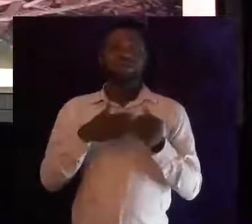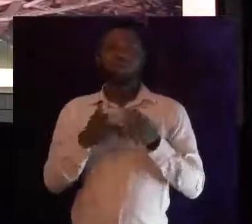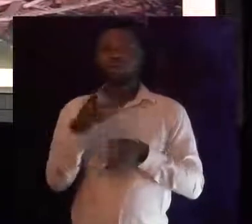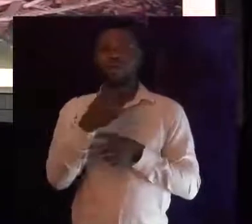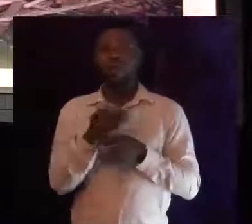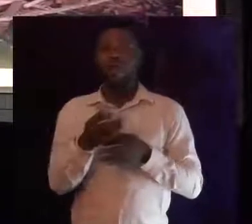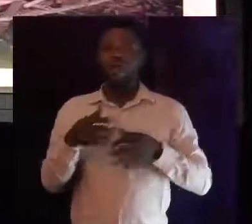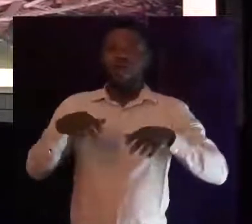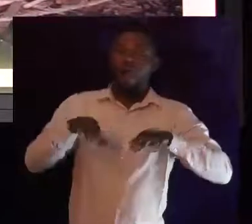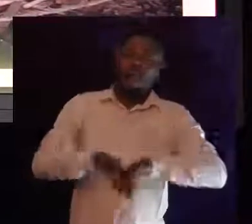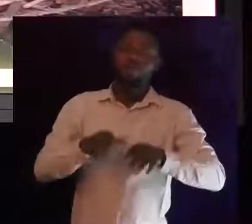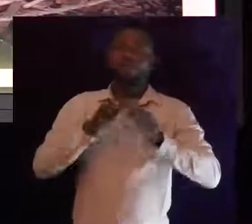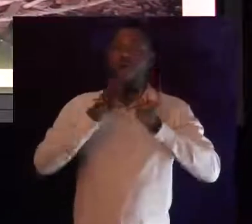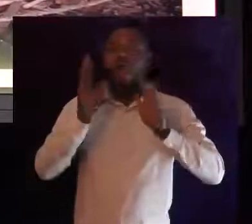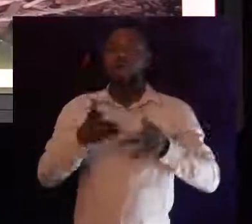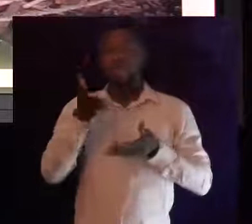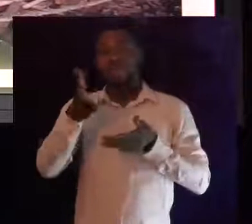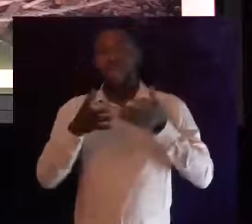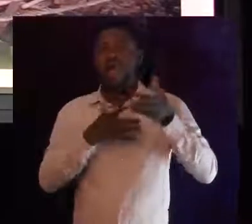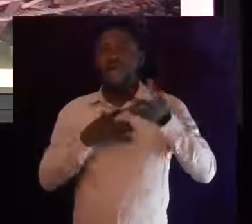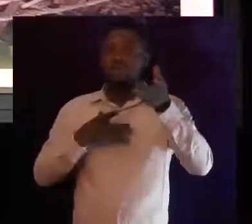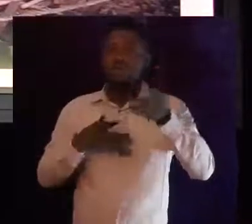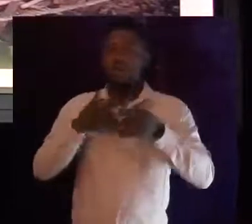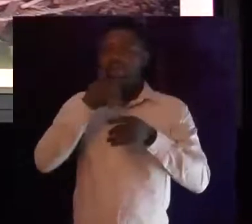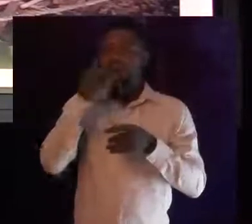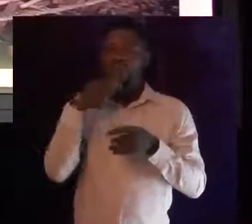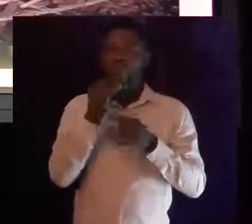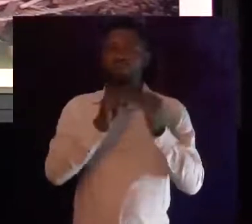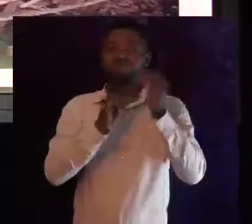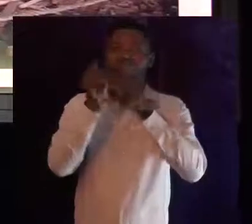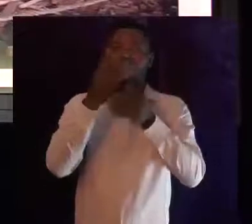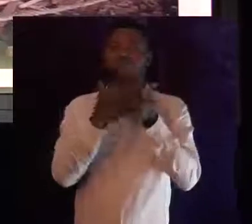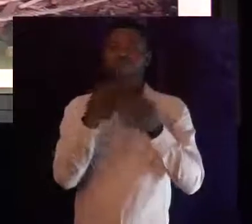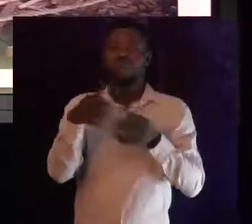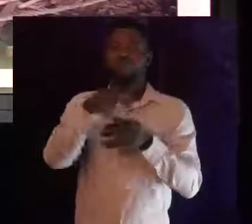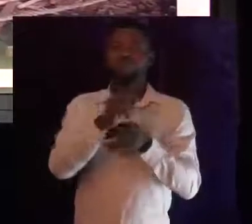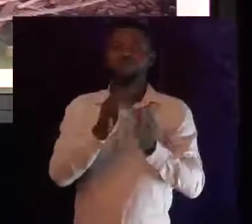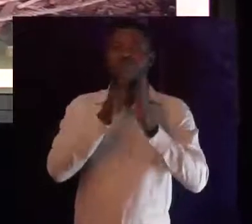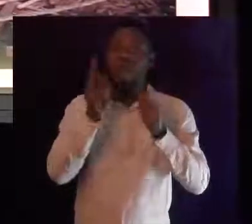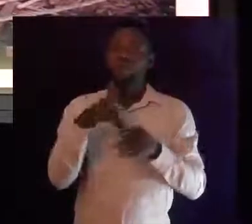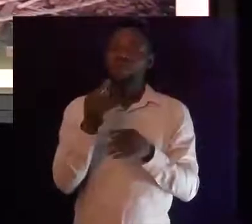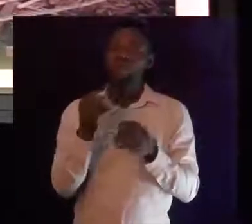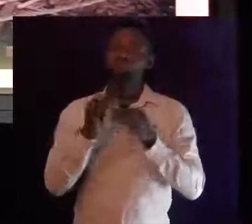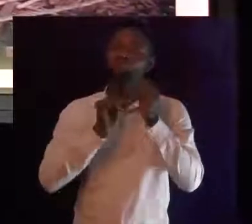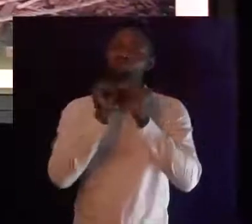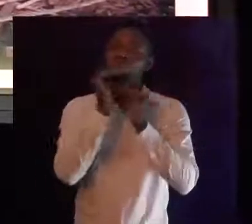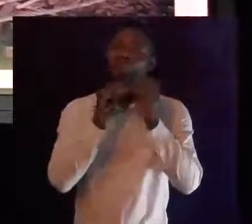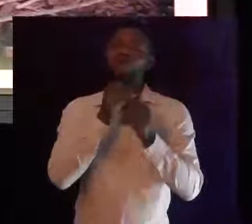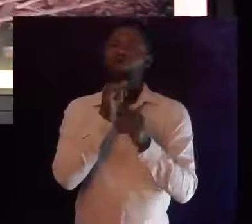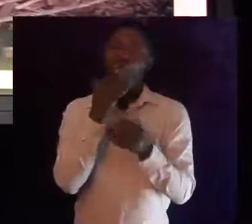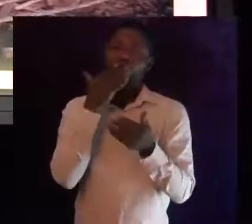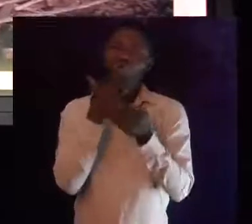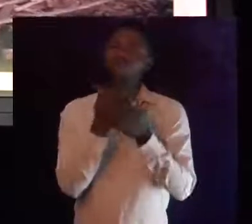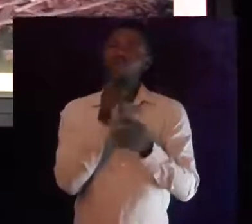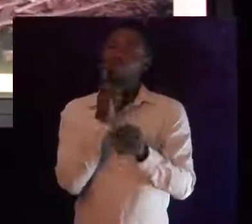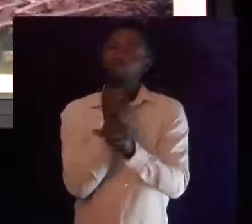of cases of collapsed houses here and there. It's because of the structure. Some of those houses, the structures are